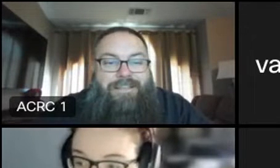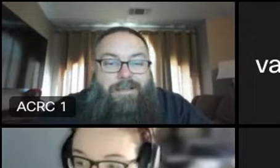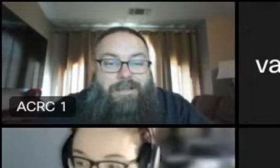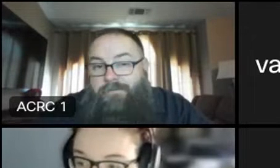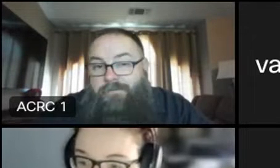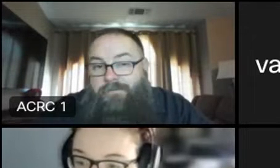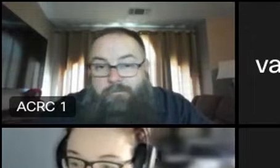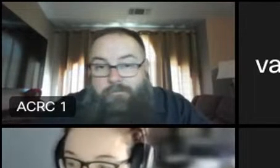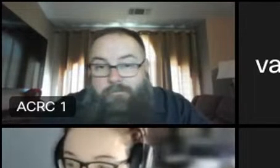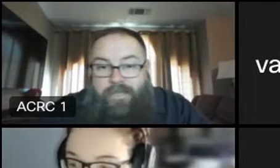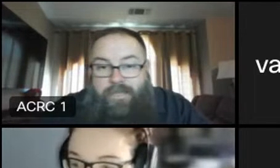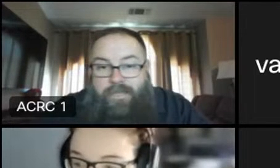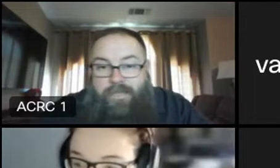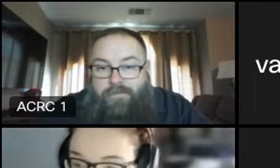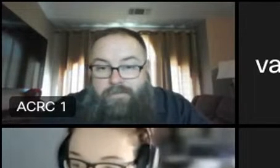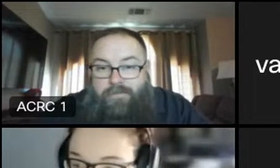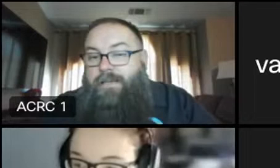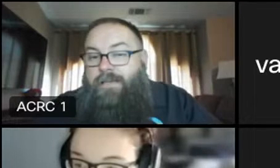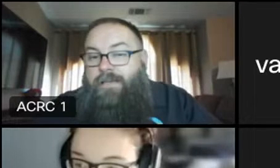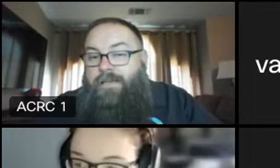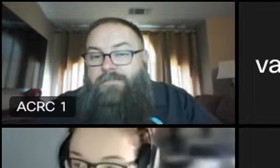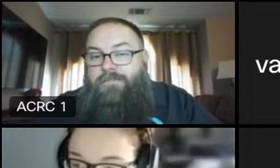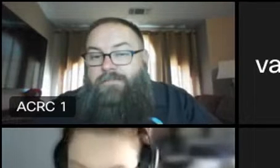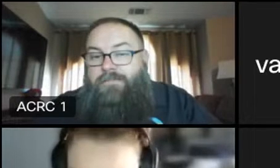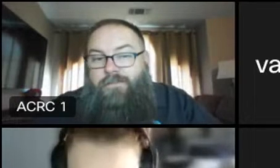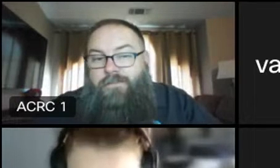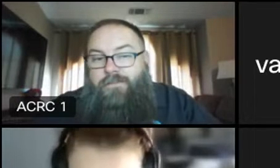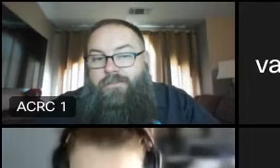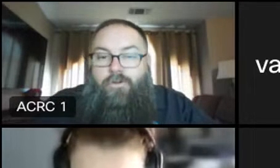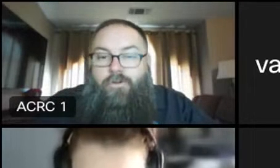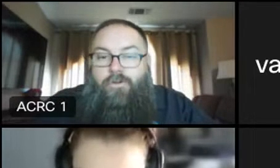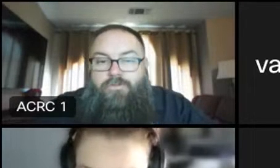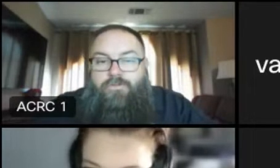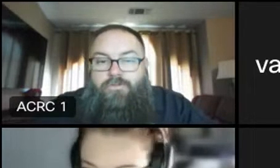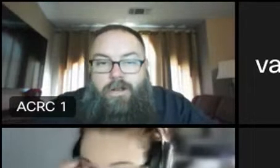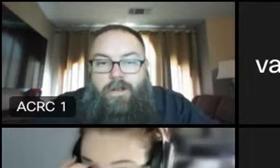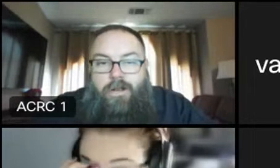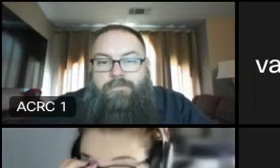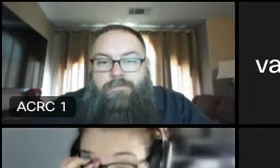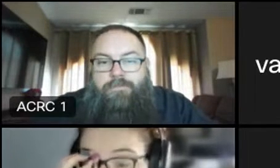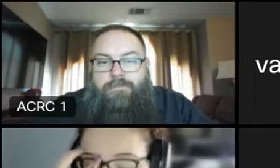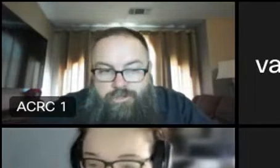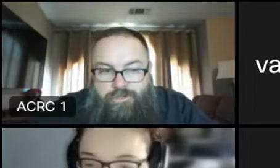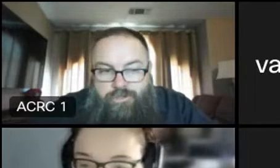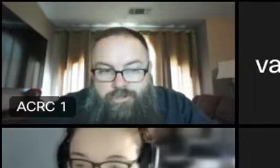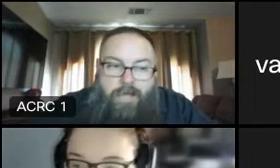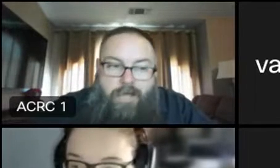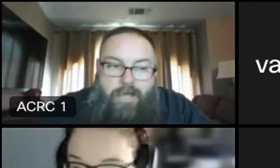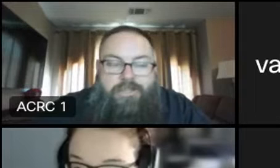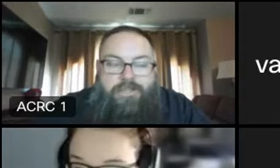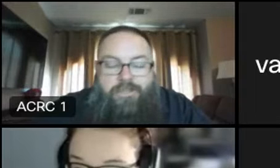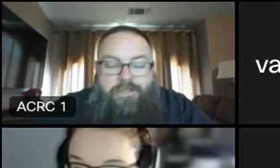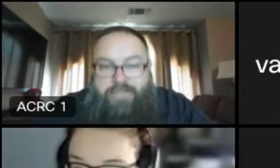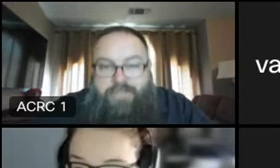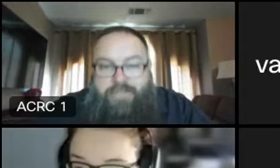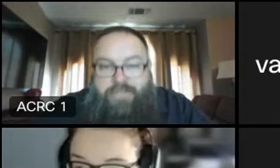what we understand. Everyone has a lack of staff. The question is, what are you going to be able to do or not do